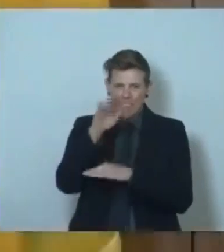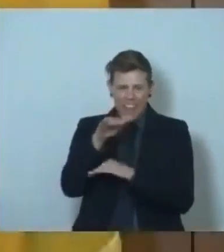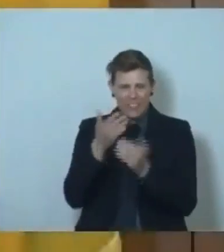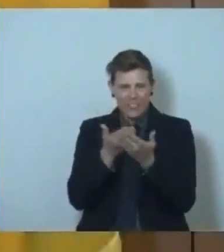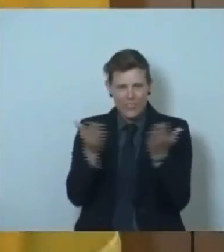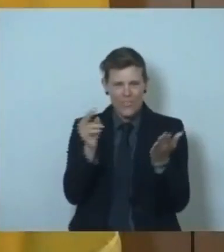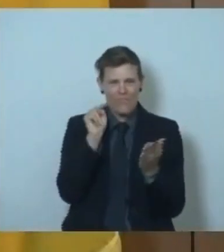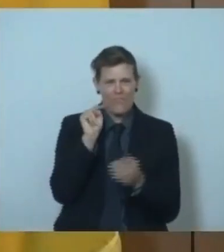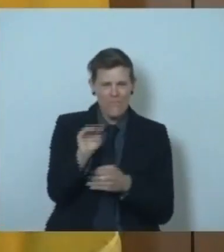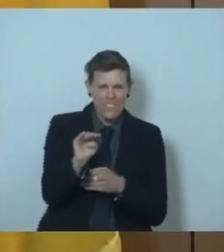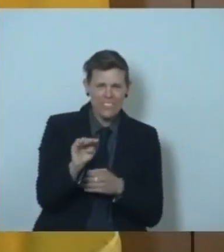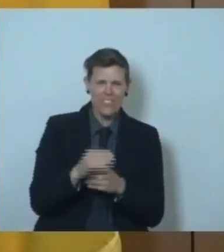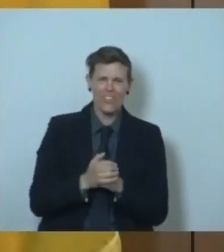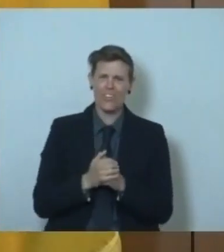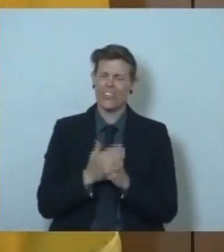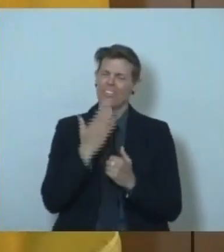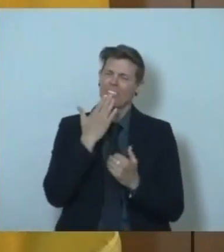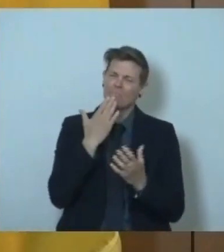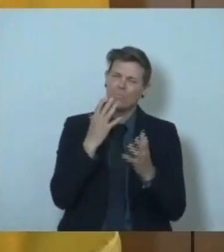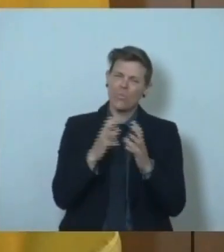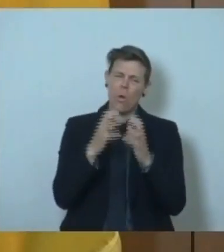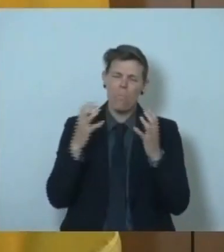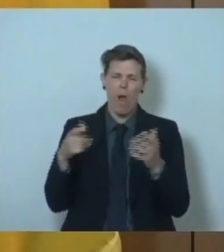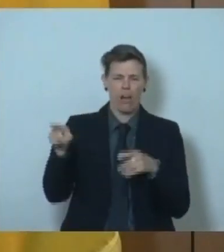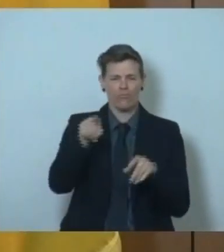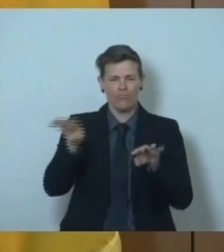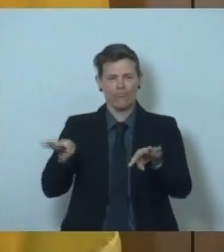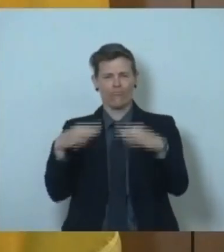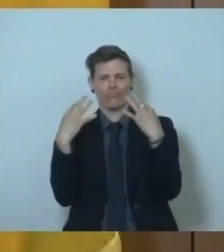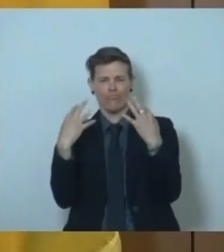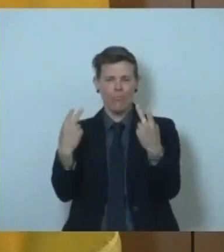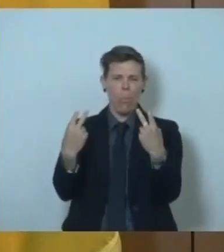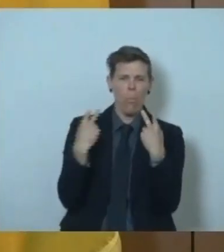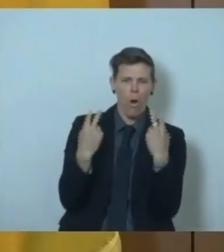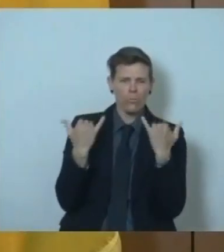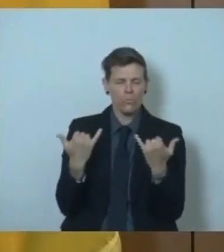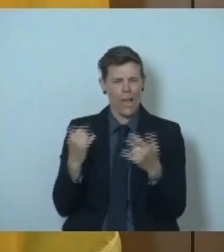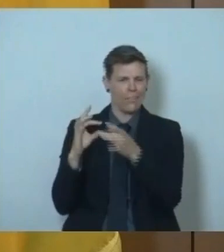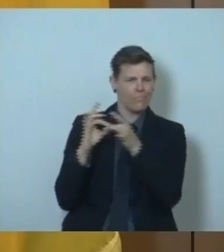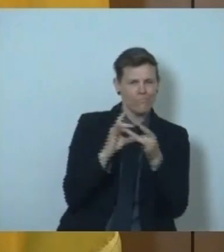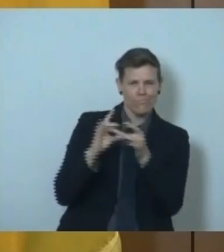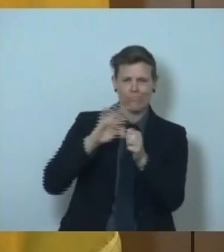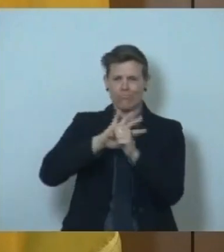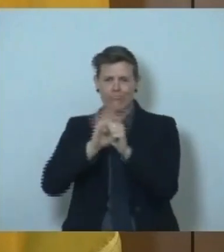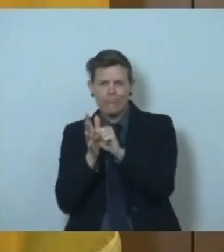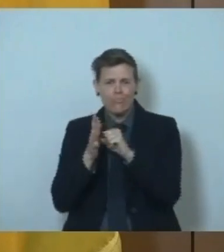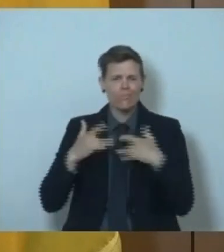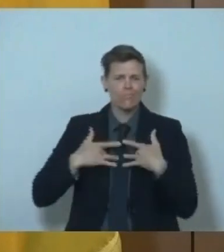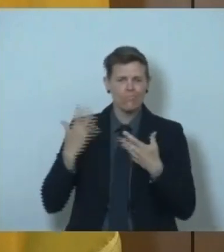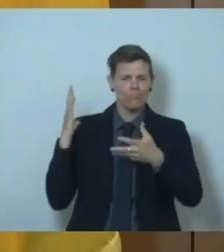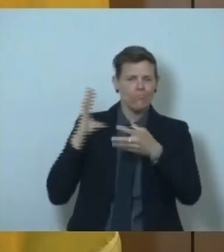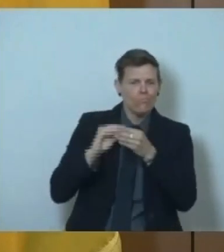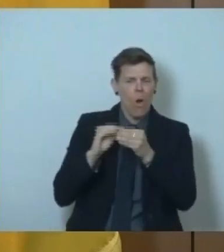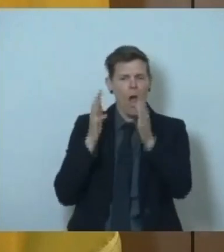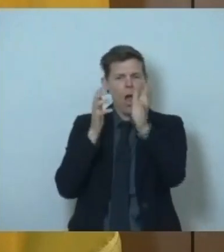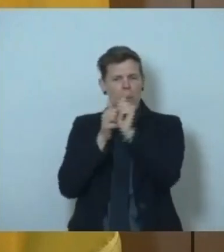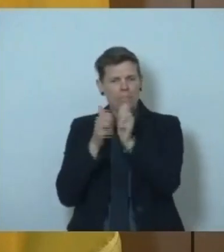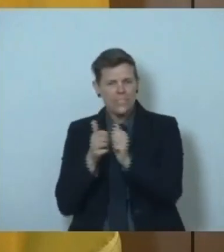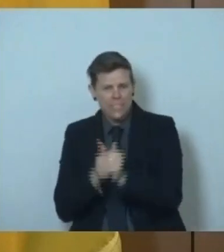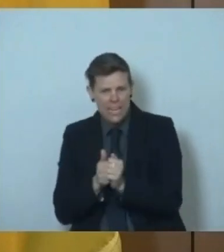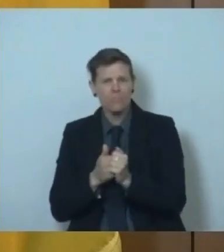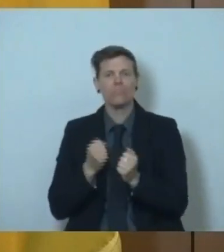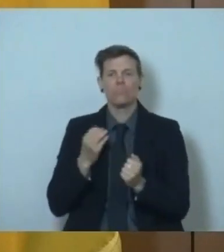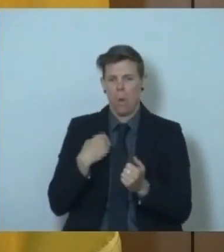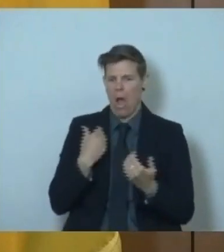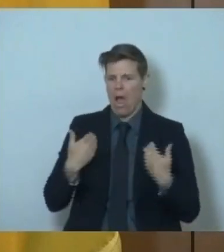Thank you very much for joining us for another COVID-19 update. I'm joined again by Secretary Kathy Kunkel